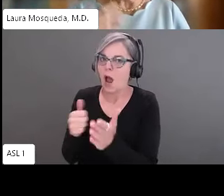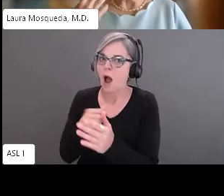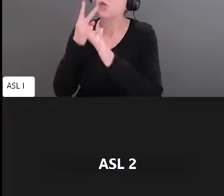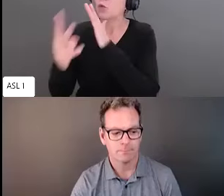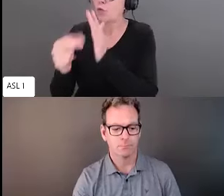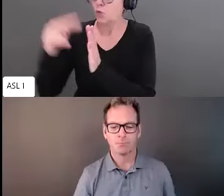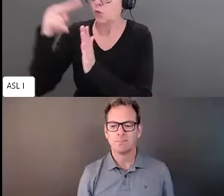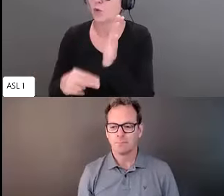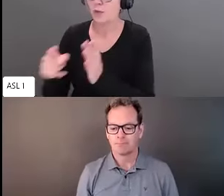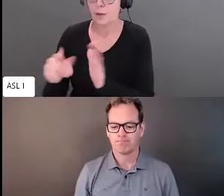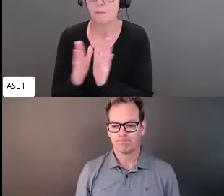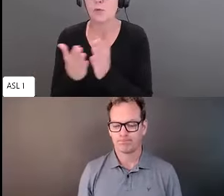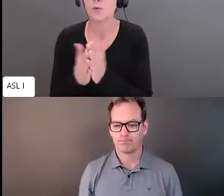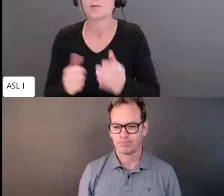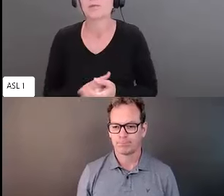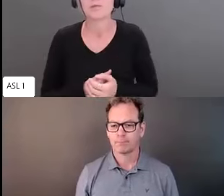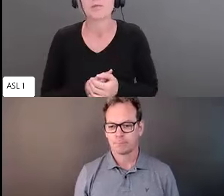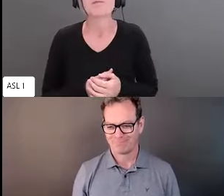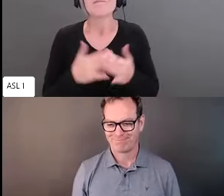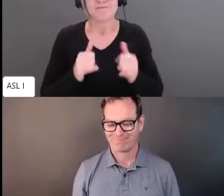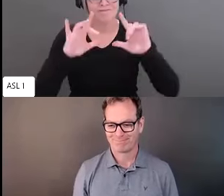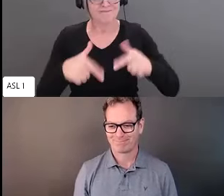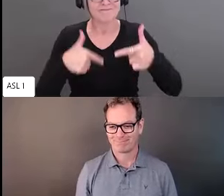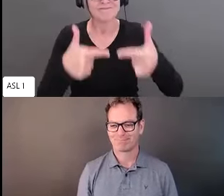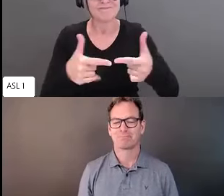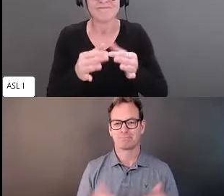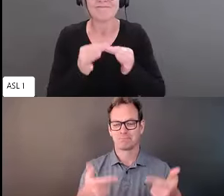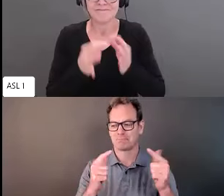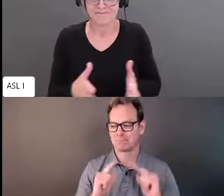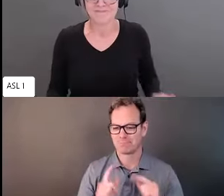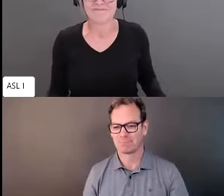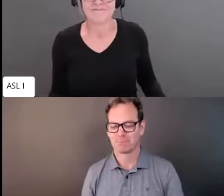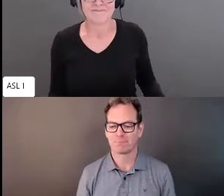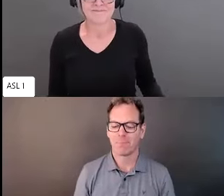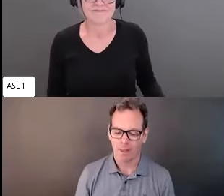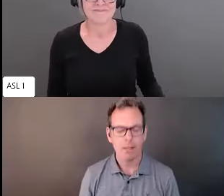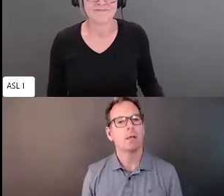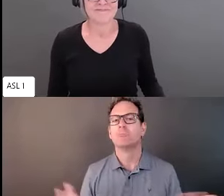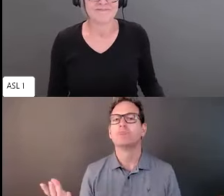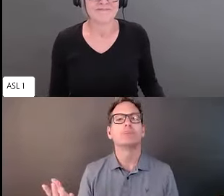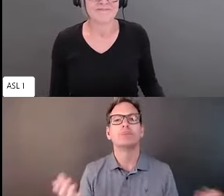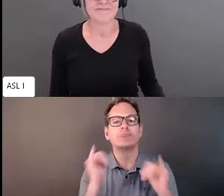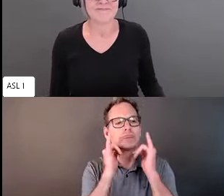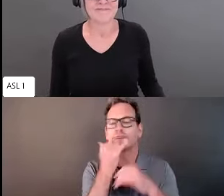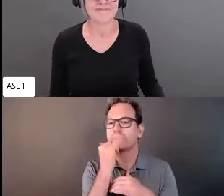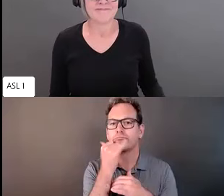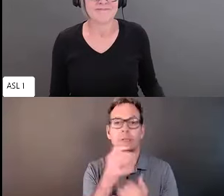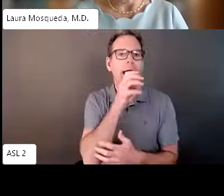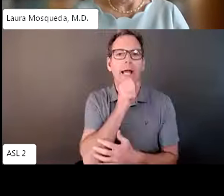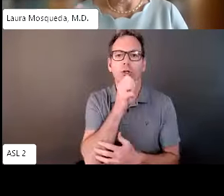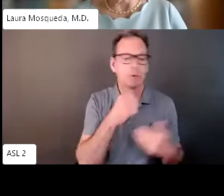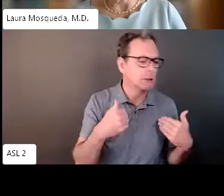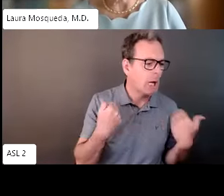No matter how old we are, we all want meaning and comfort and identity and joy and